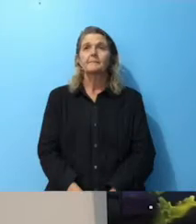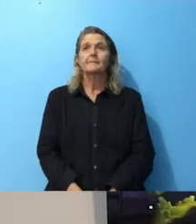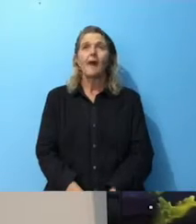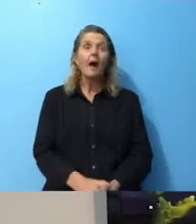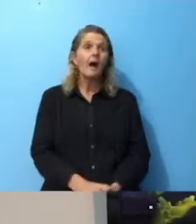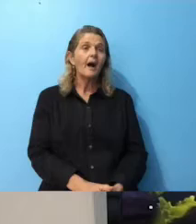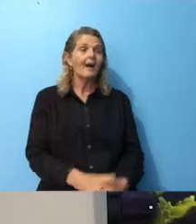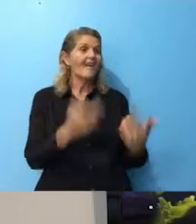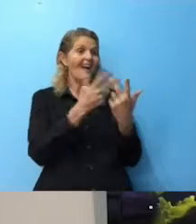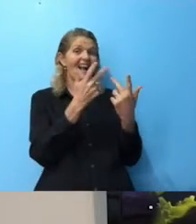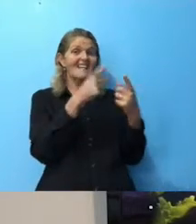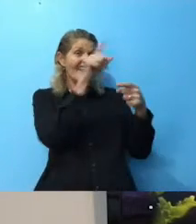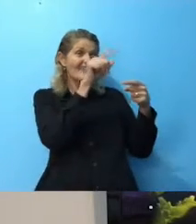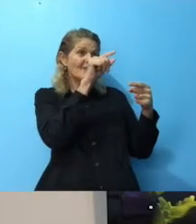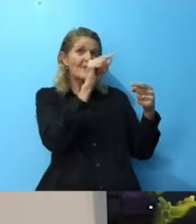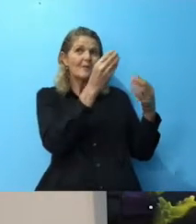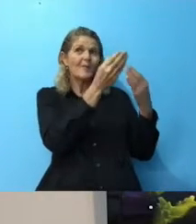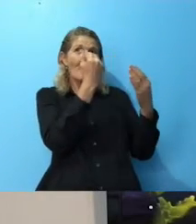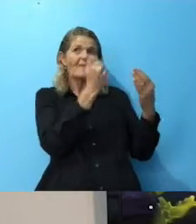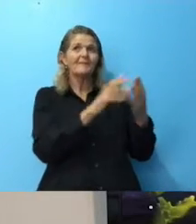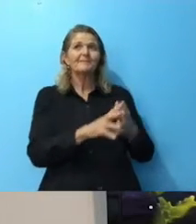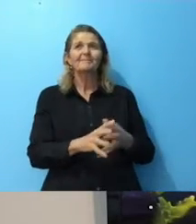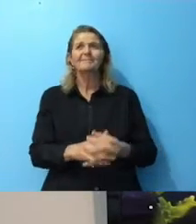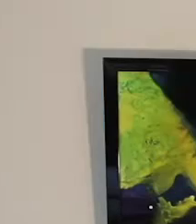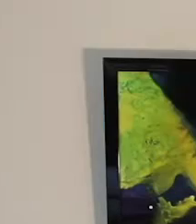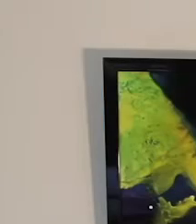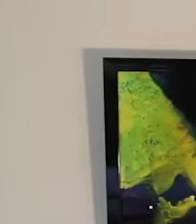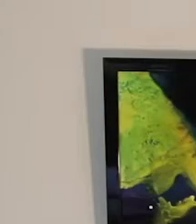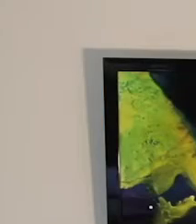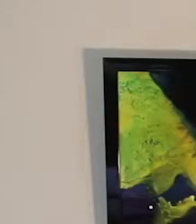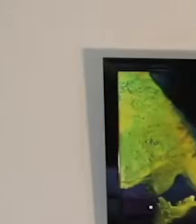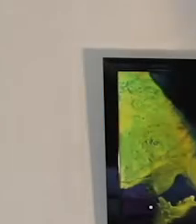Oh, I forgot there's a circle there. Cool.